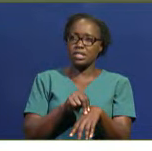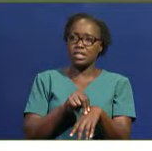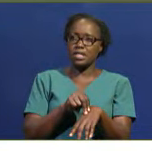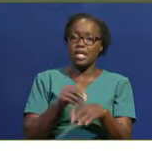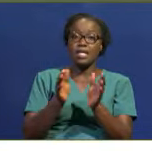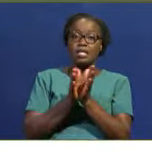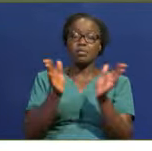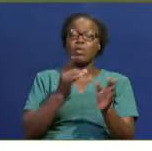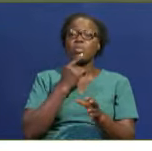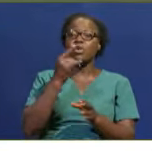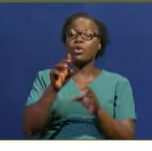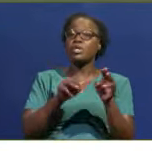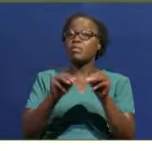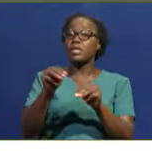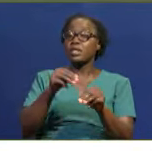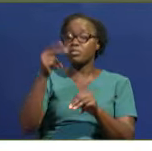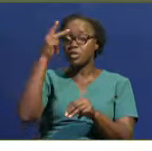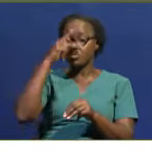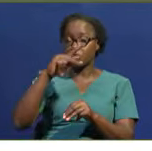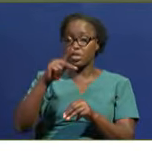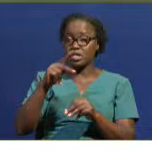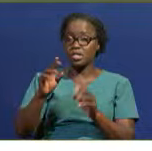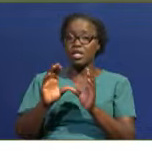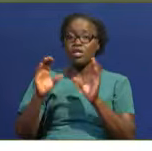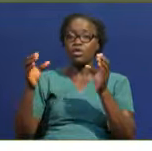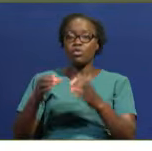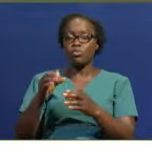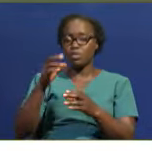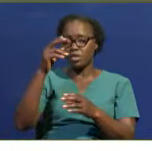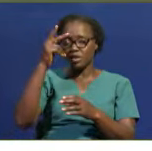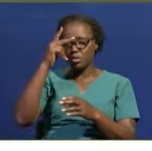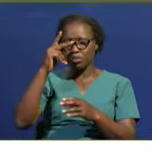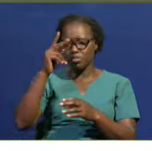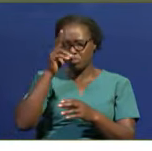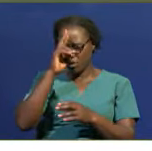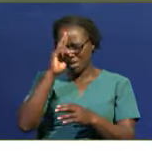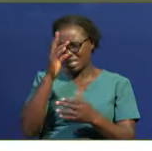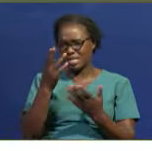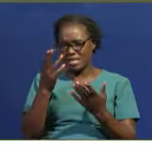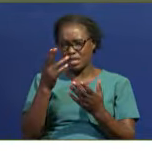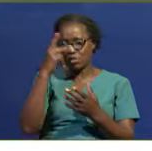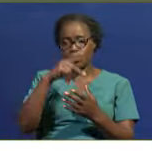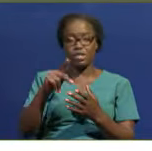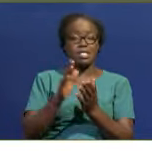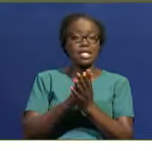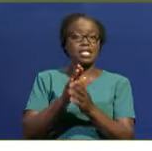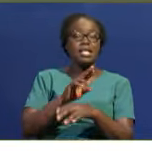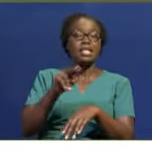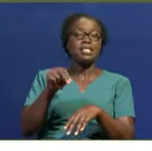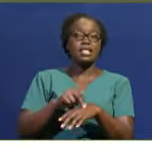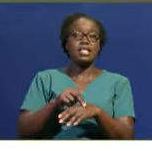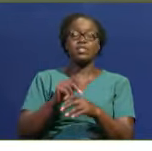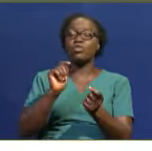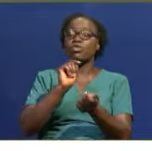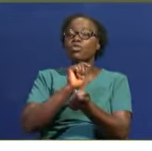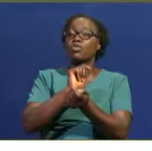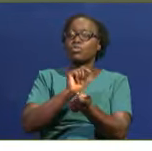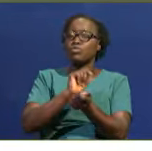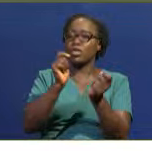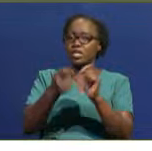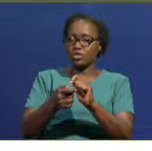The Public Order Management Policy, Community Policing Policy, and the National Correctional Service Policy will not merely